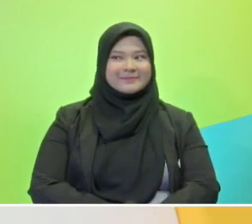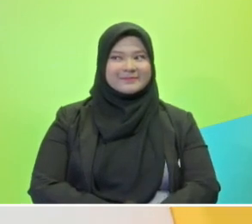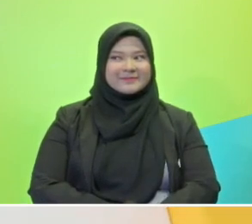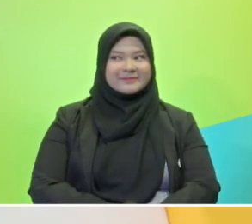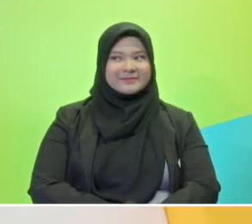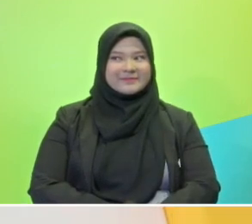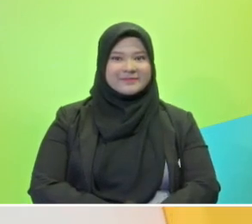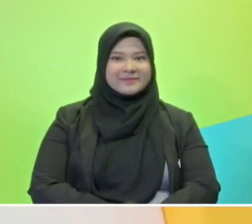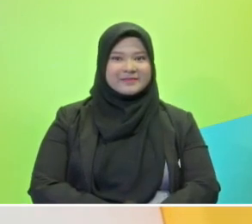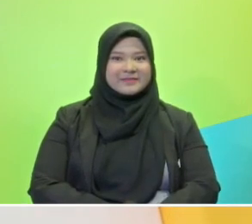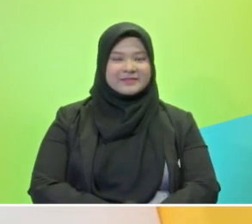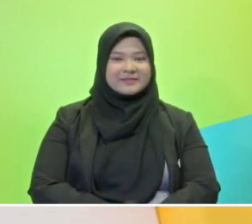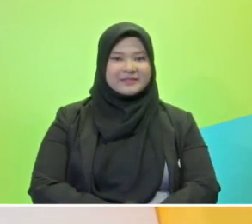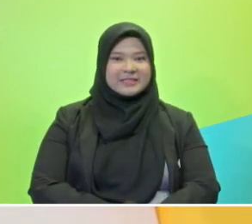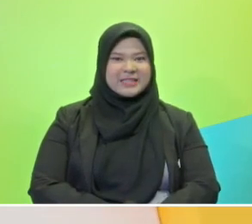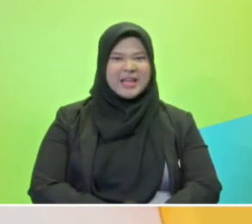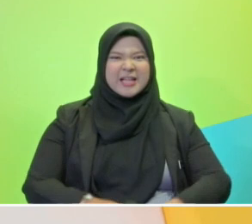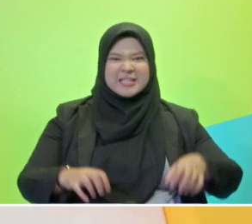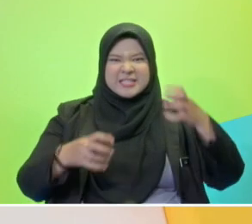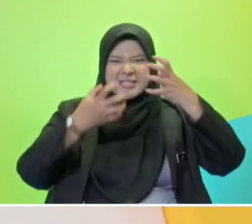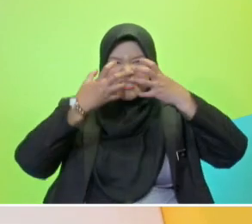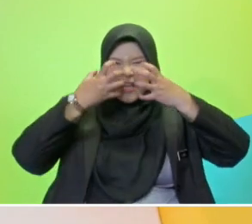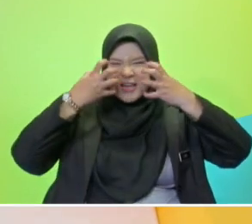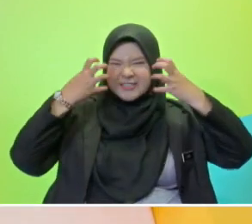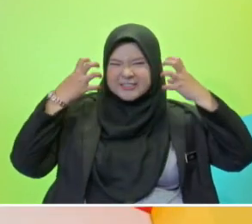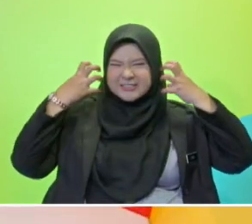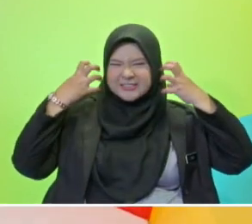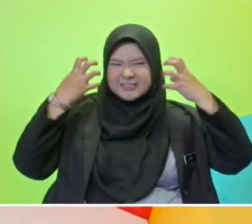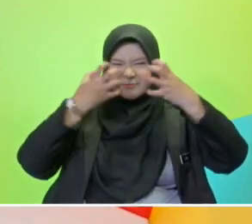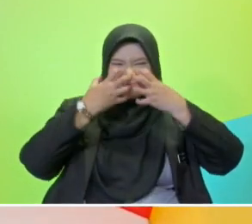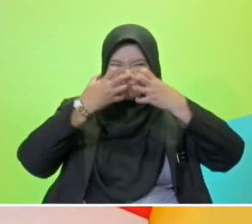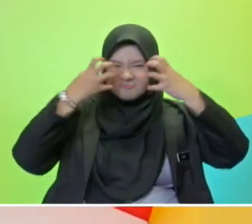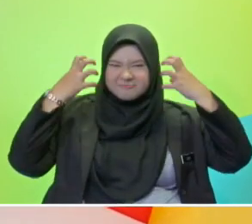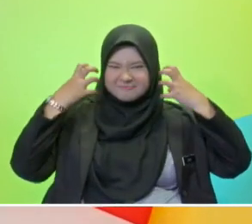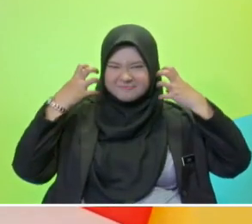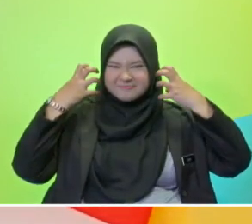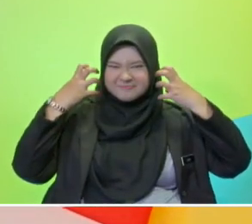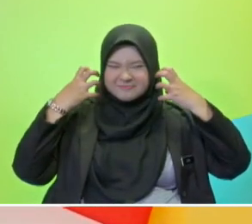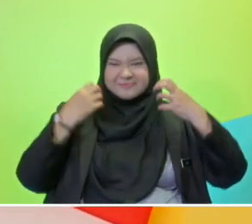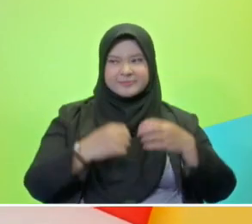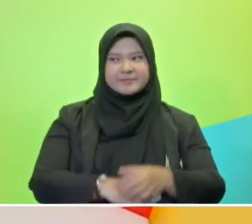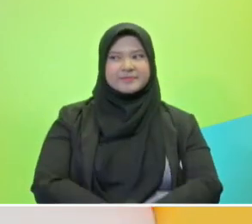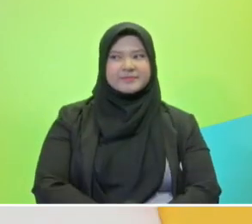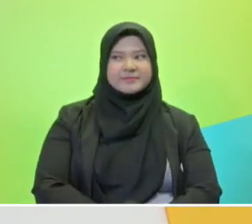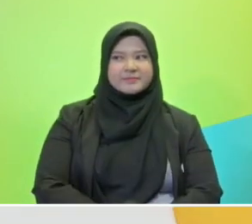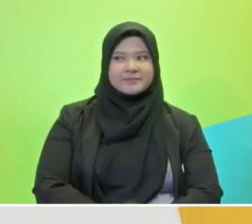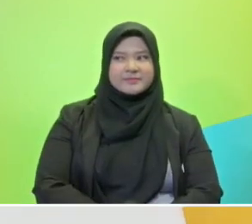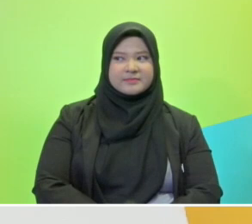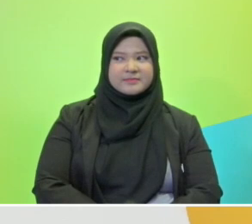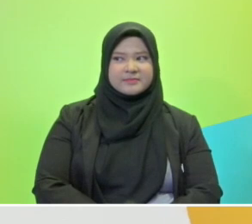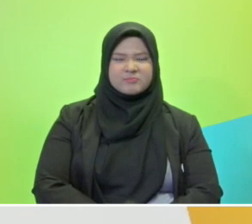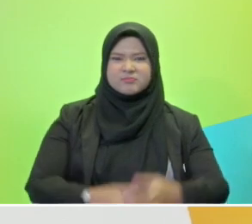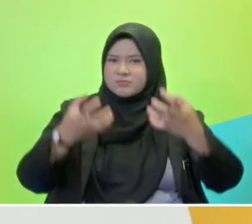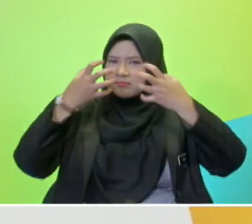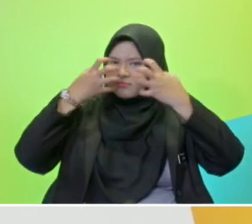Rawr, it's a tiger. Ooh. Okay. Tiger or cat? Is it a tiger or